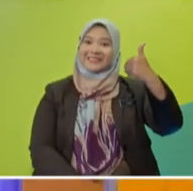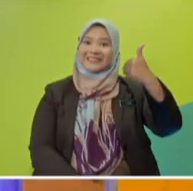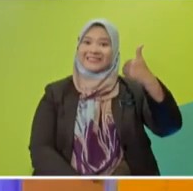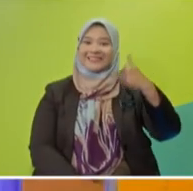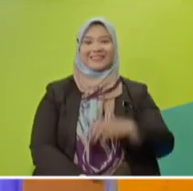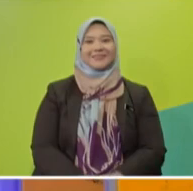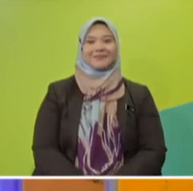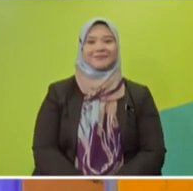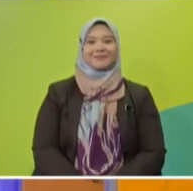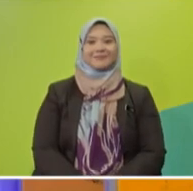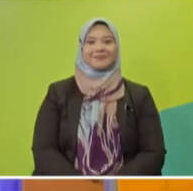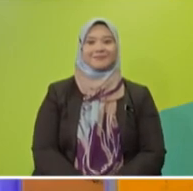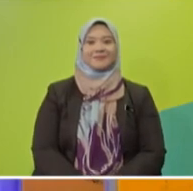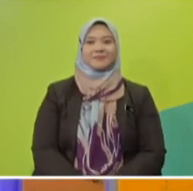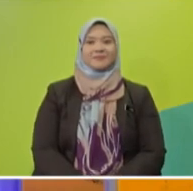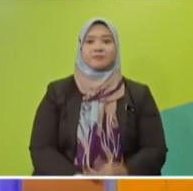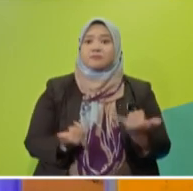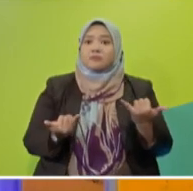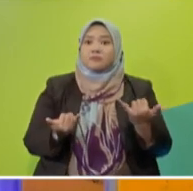Okay. How about this?